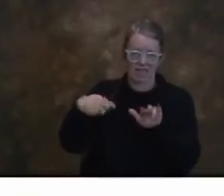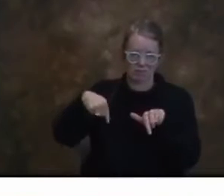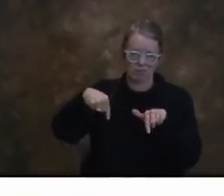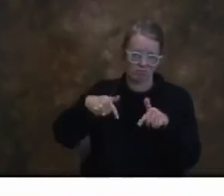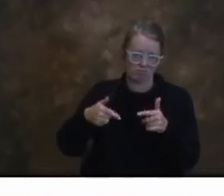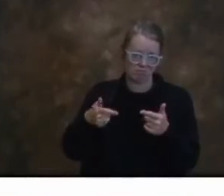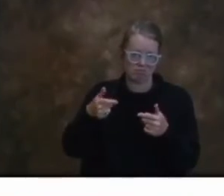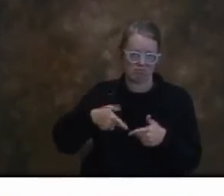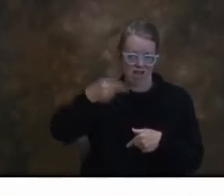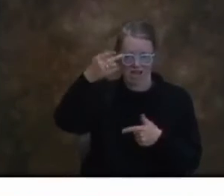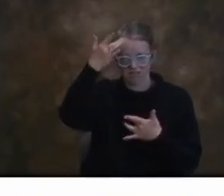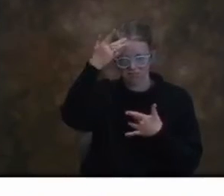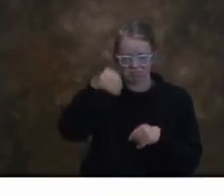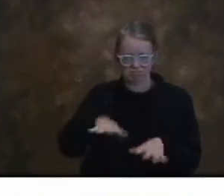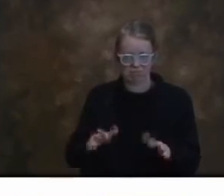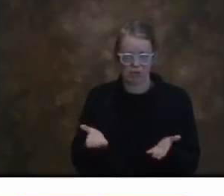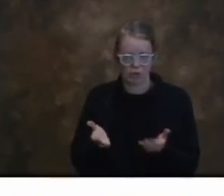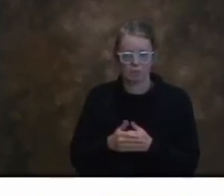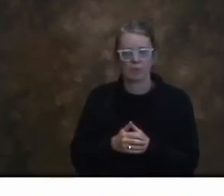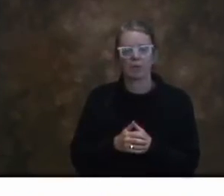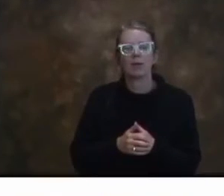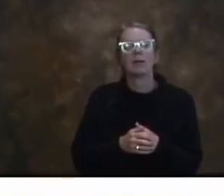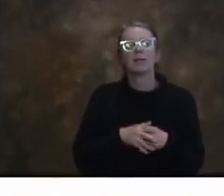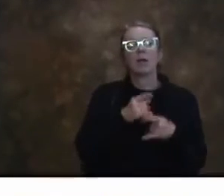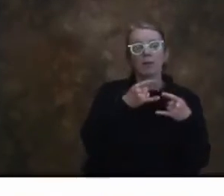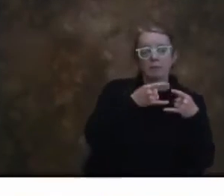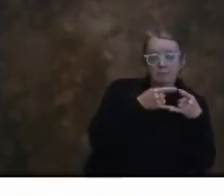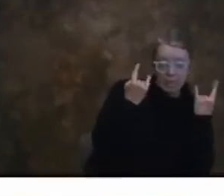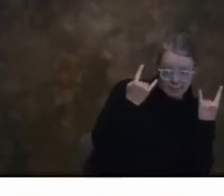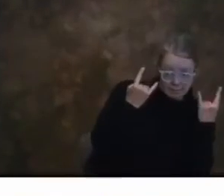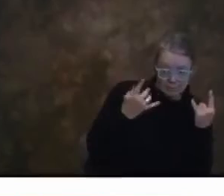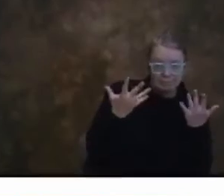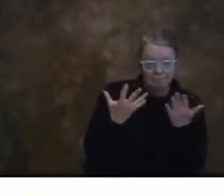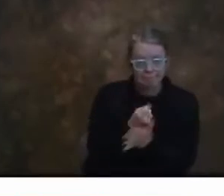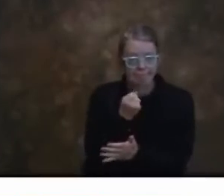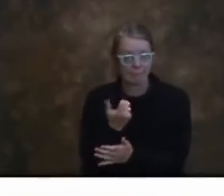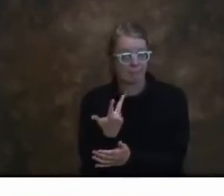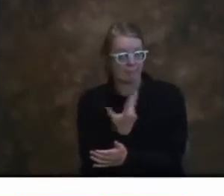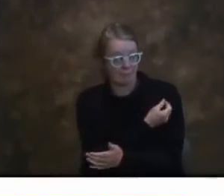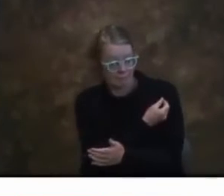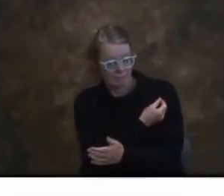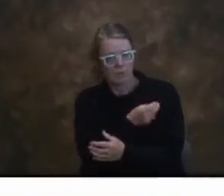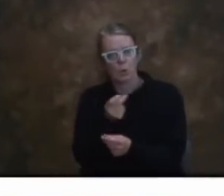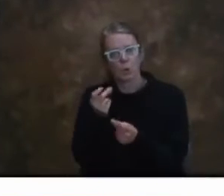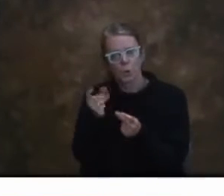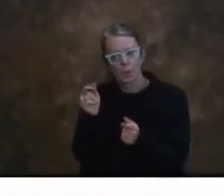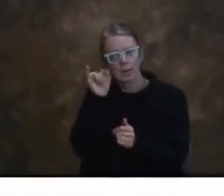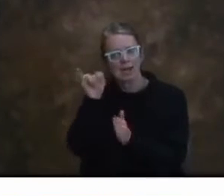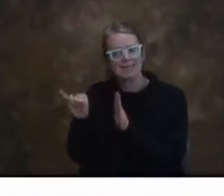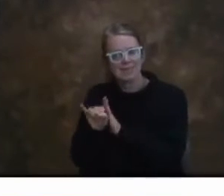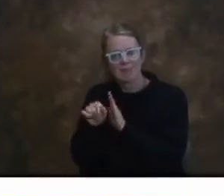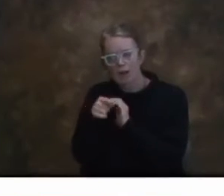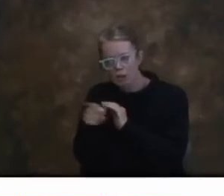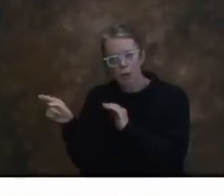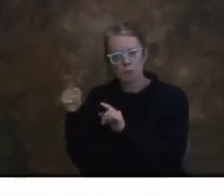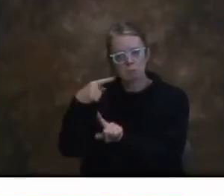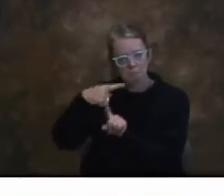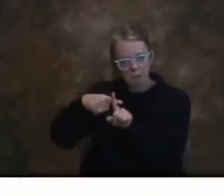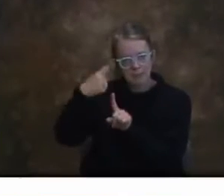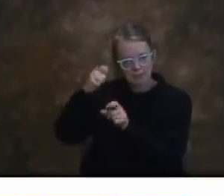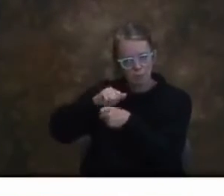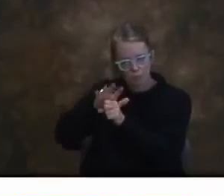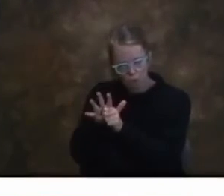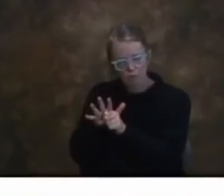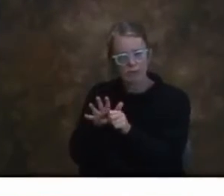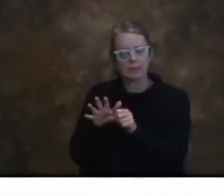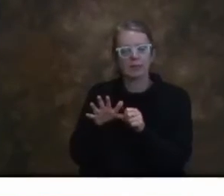added to our other efforts like vaccine uptake and quick identification of cases, we have the potential to stave off large peaks in cases